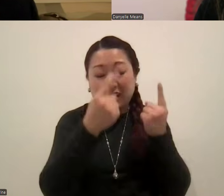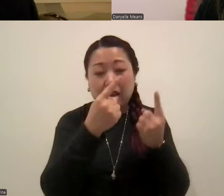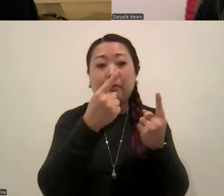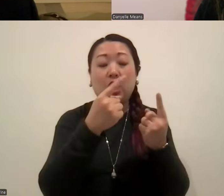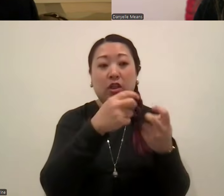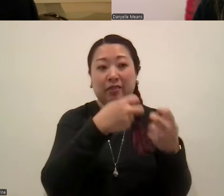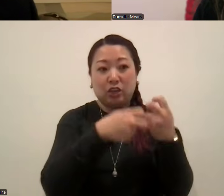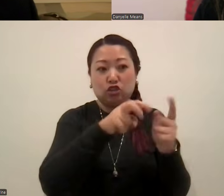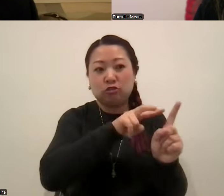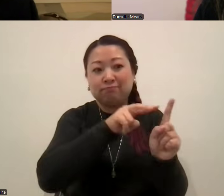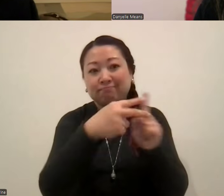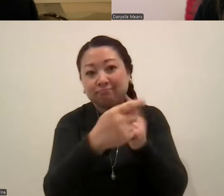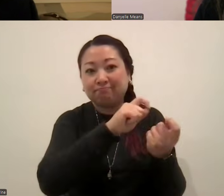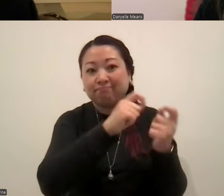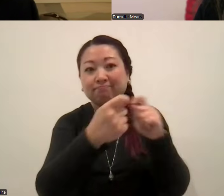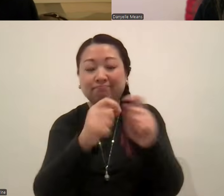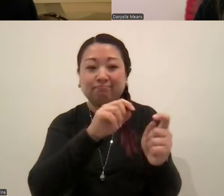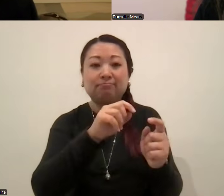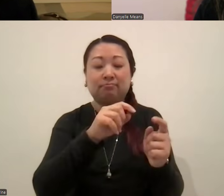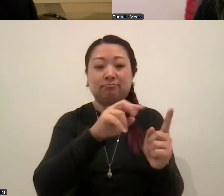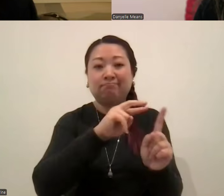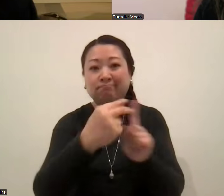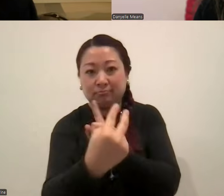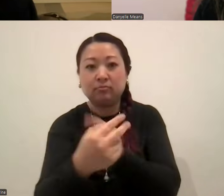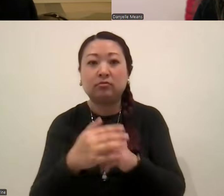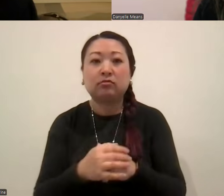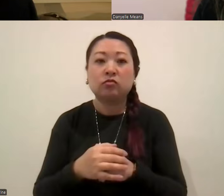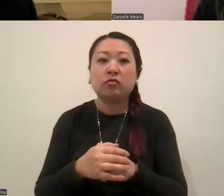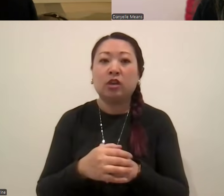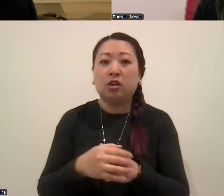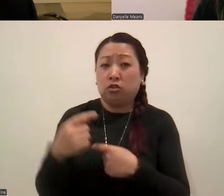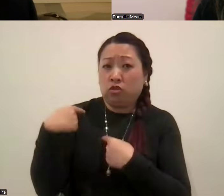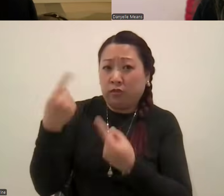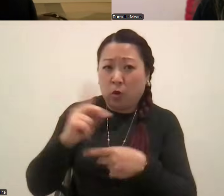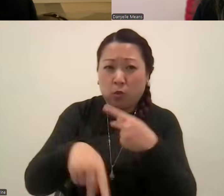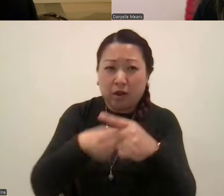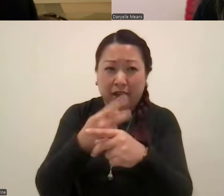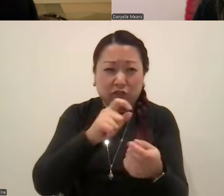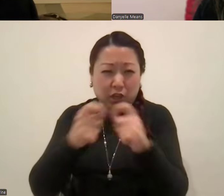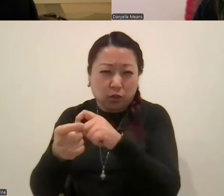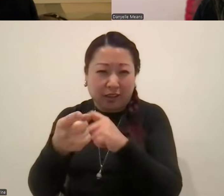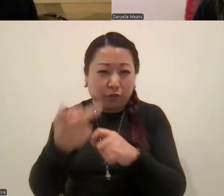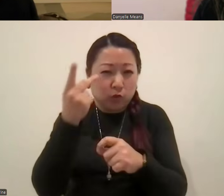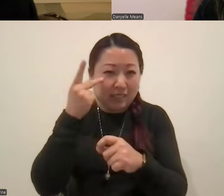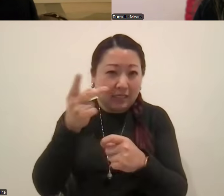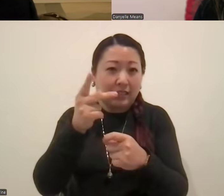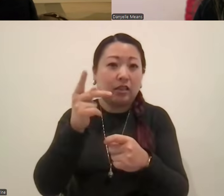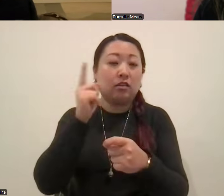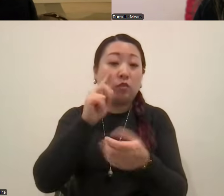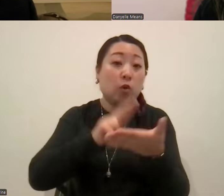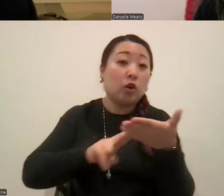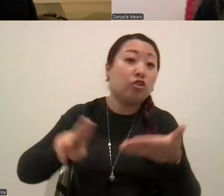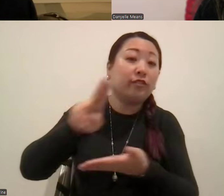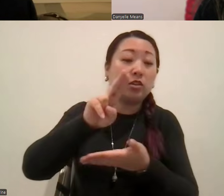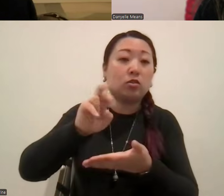you say about changes that you've seen in universities and the role that universities can play in the education process